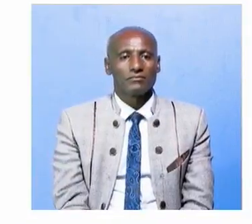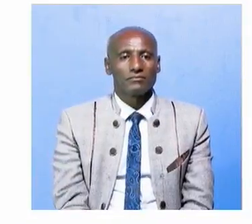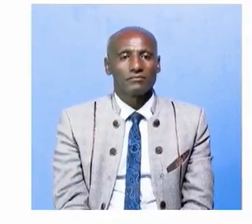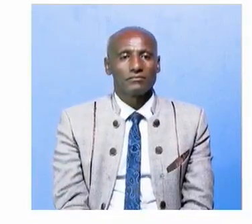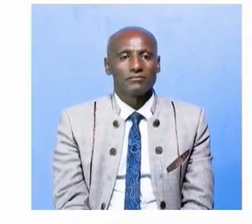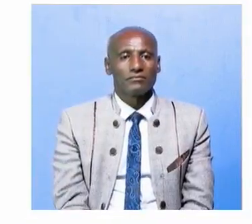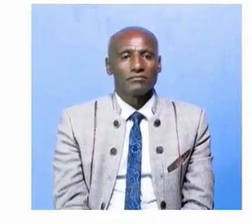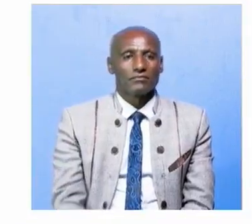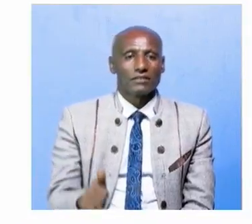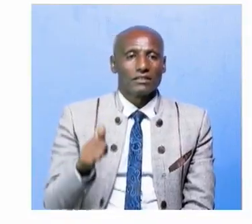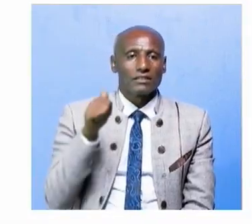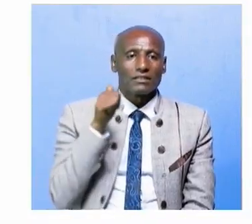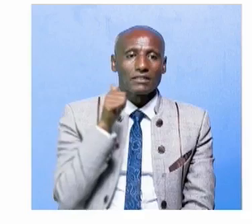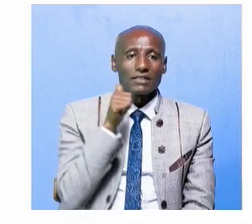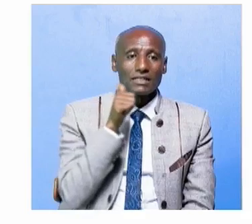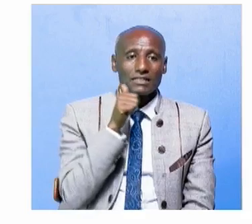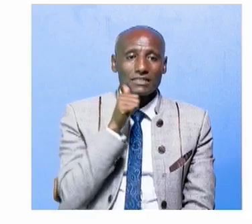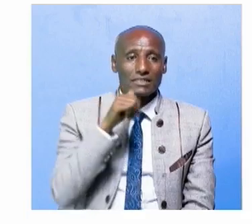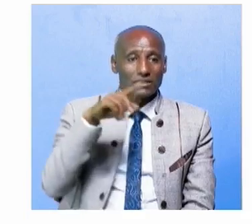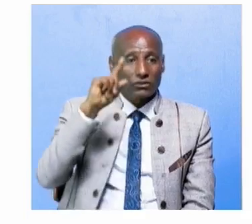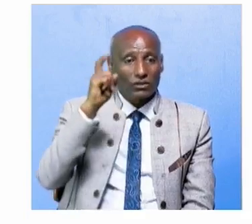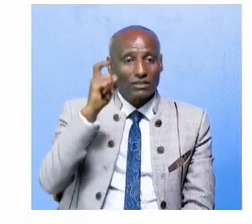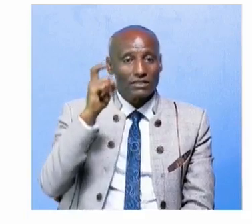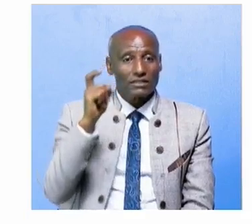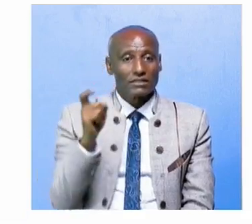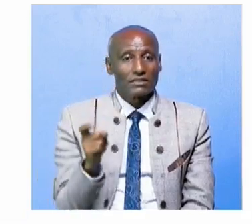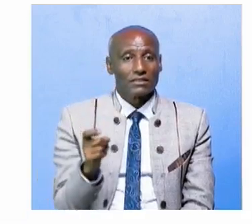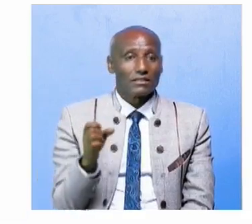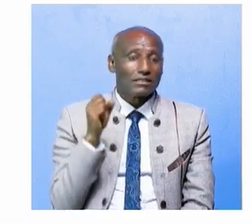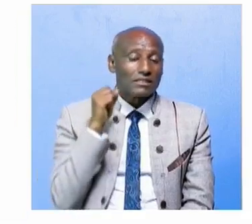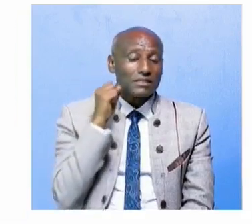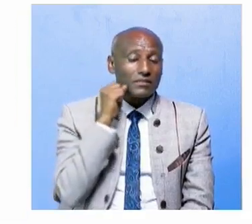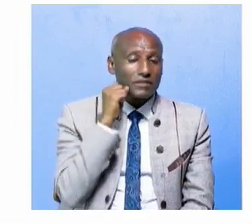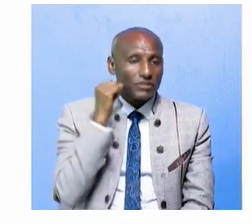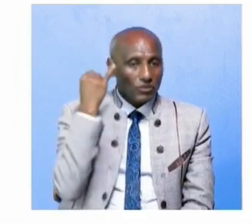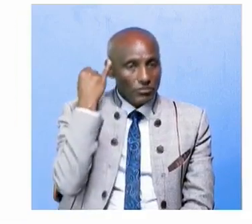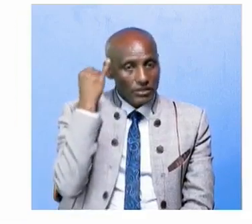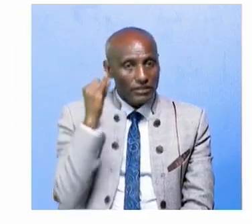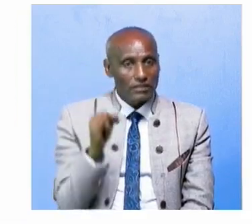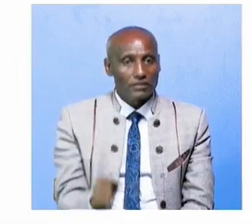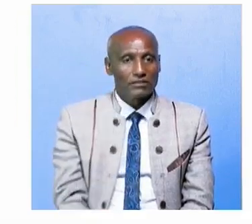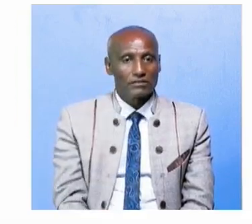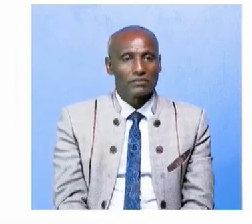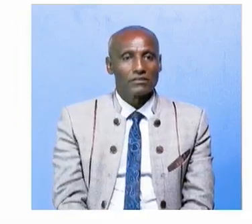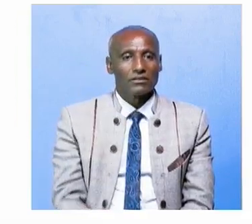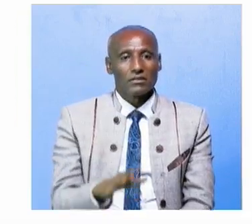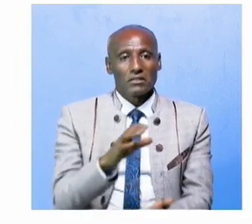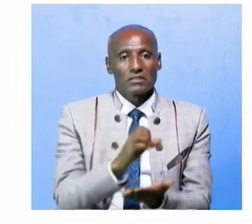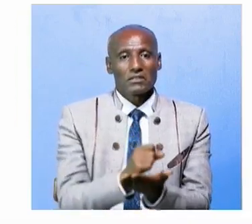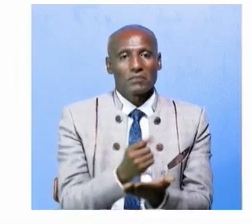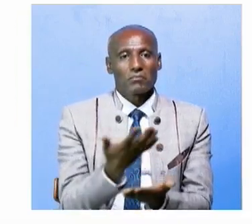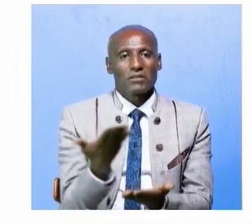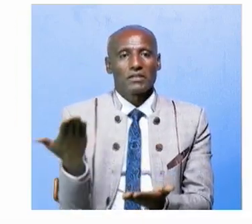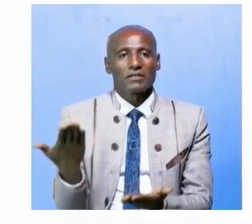Aster goes on to ask Sifan's opinion on something.